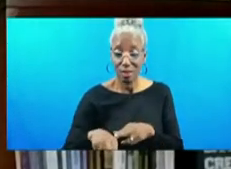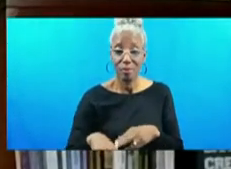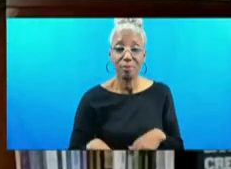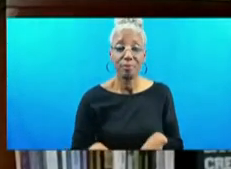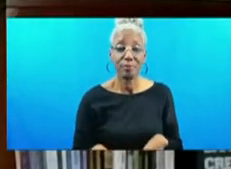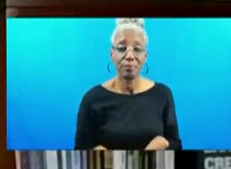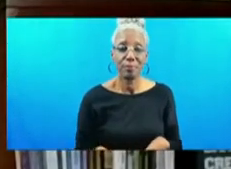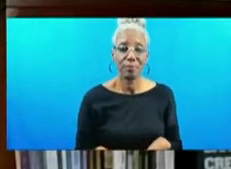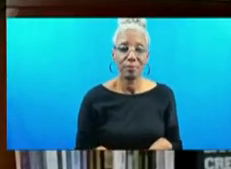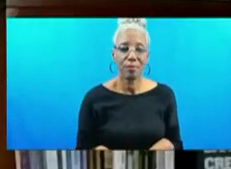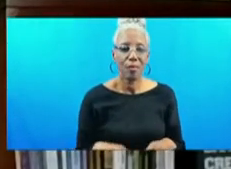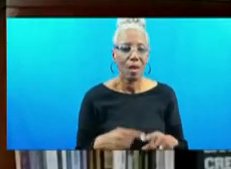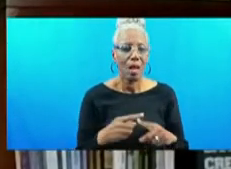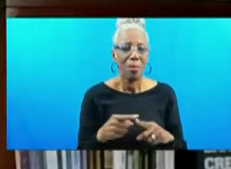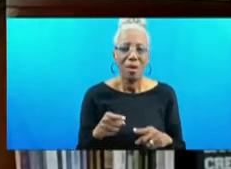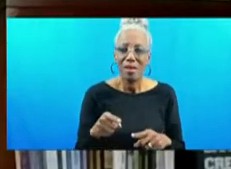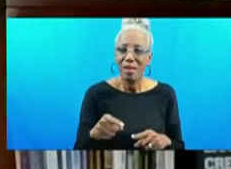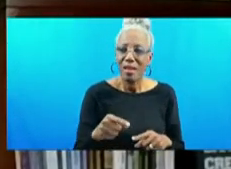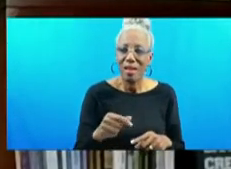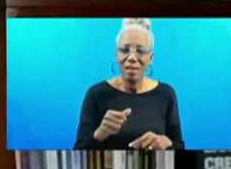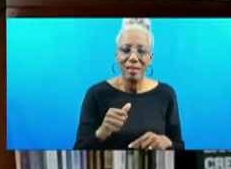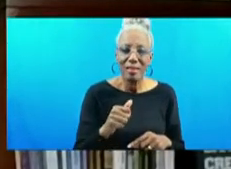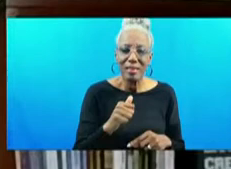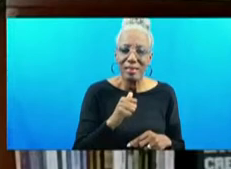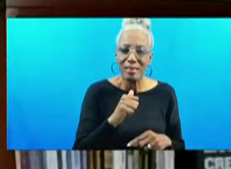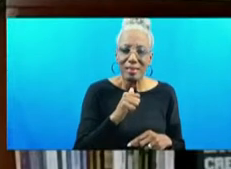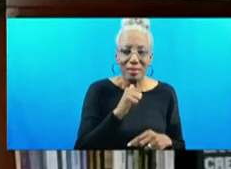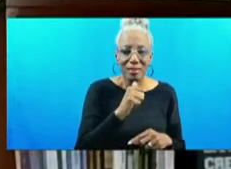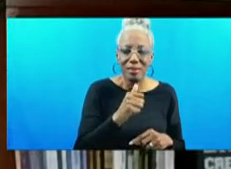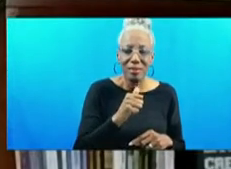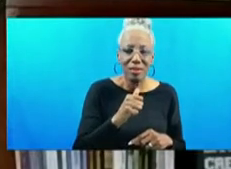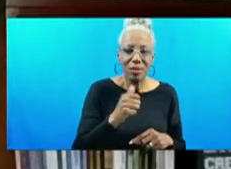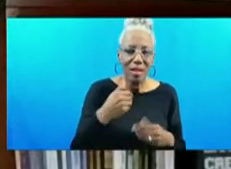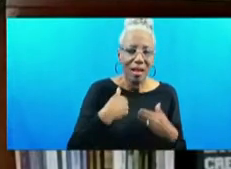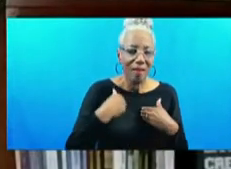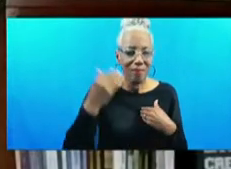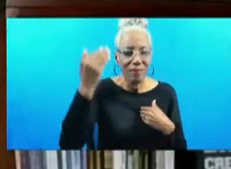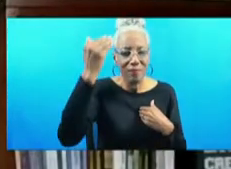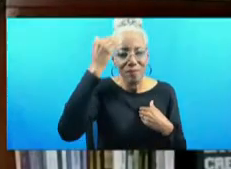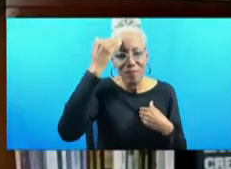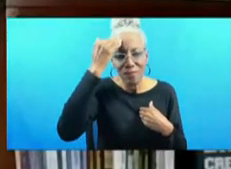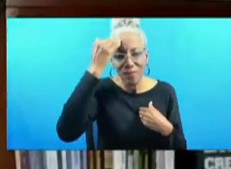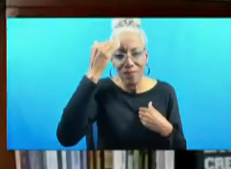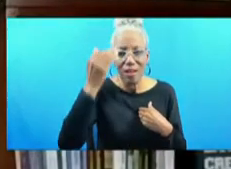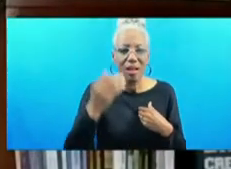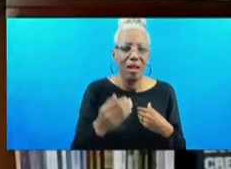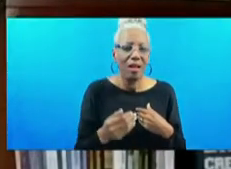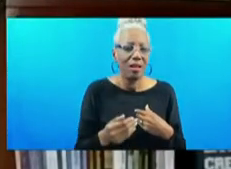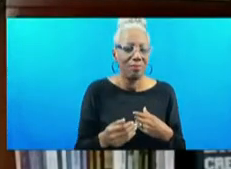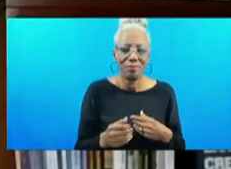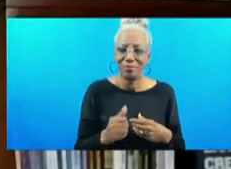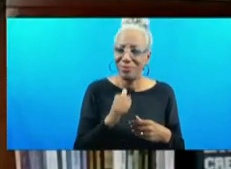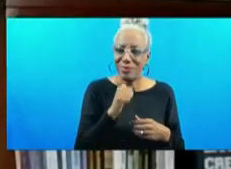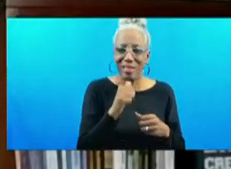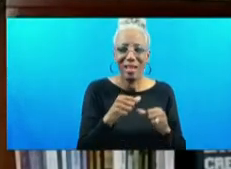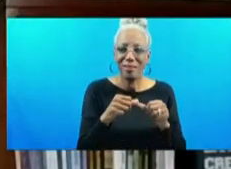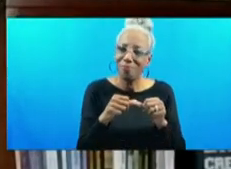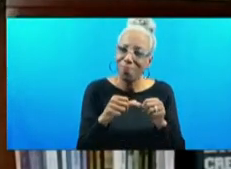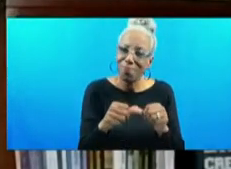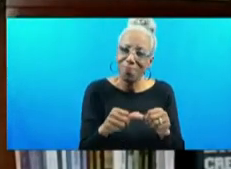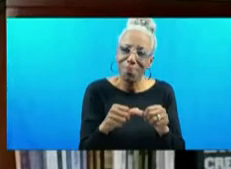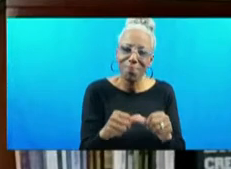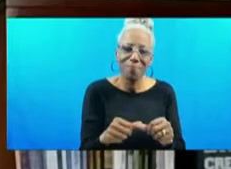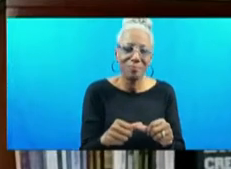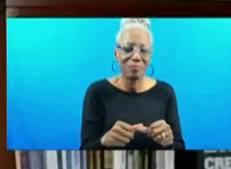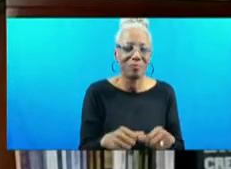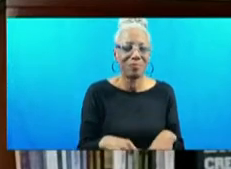the tools to do it well are consistent throughout our system, okay? And